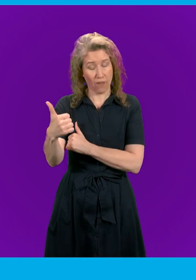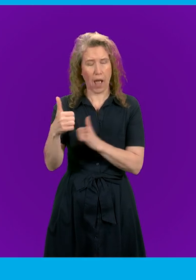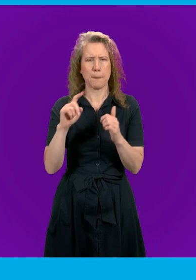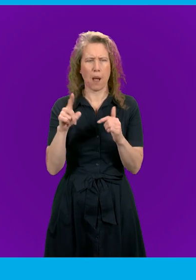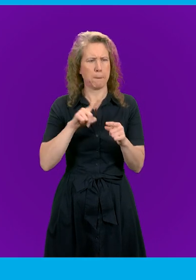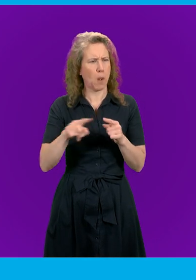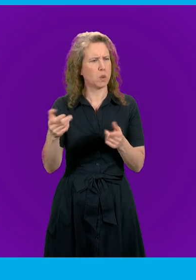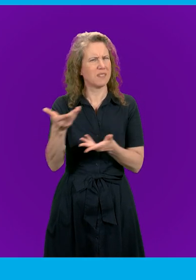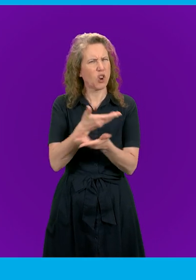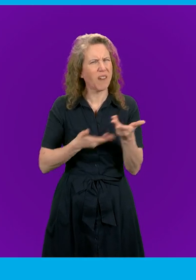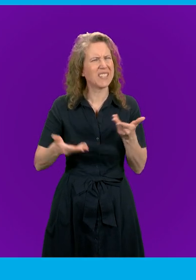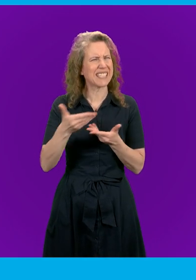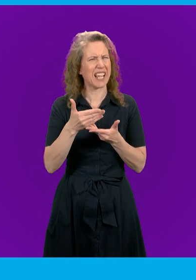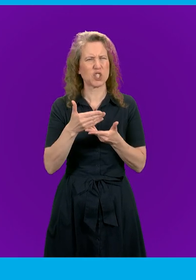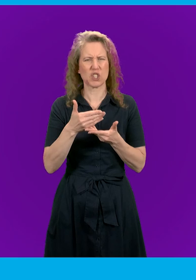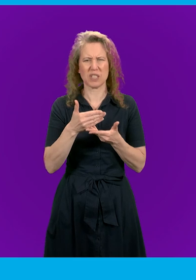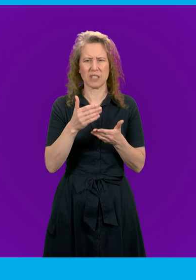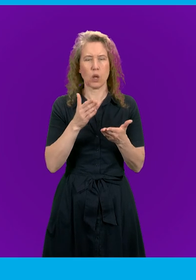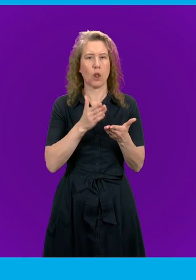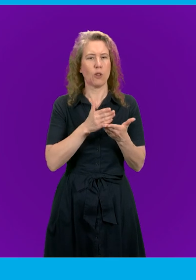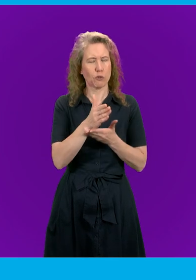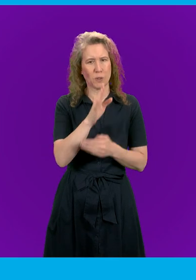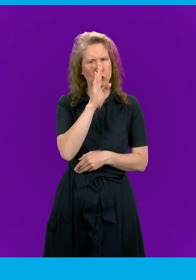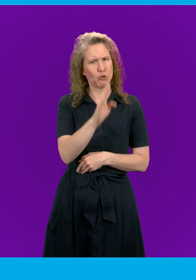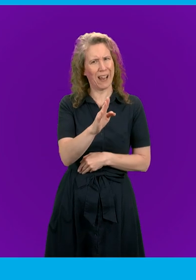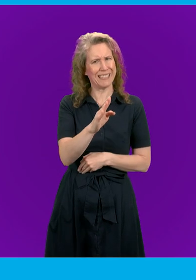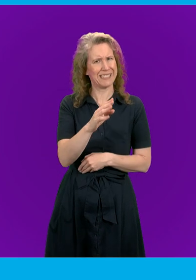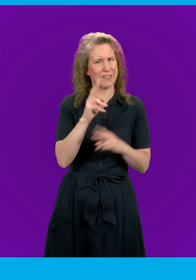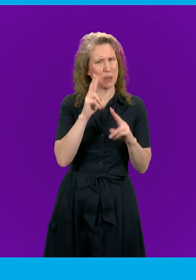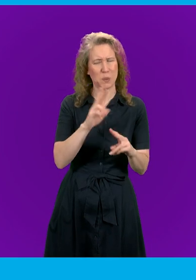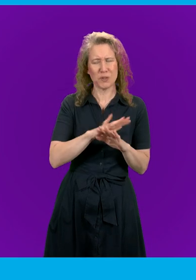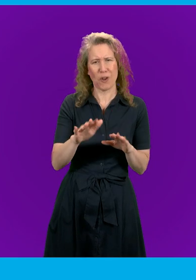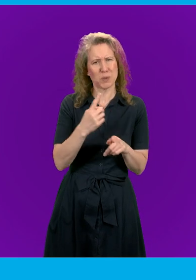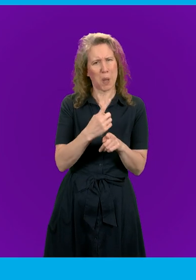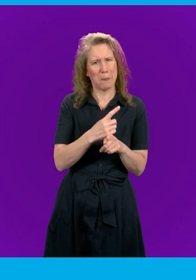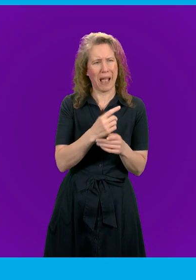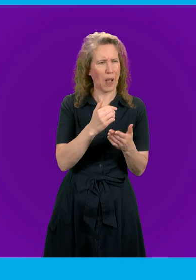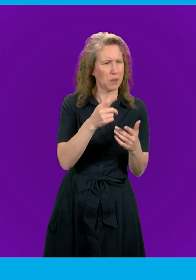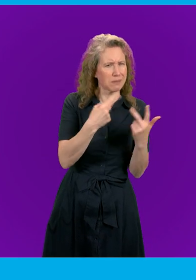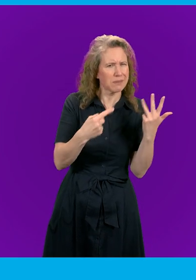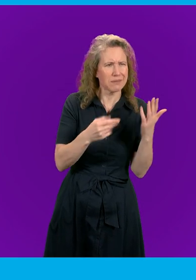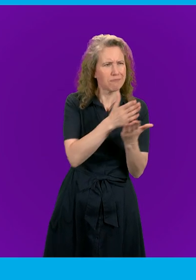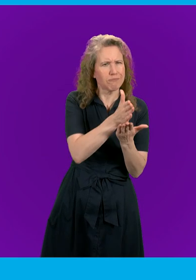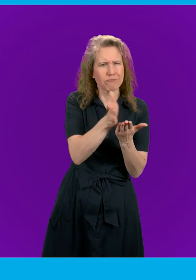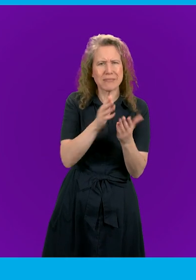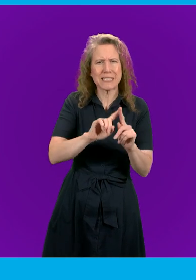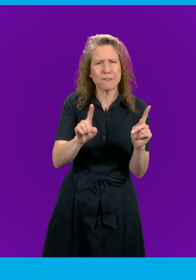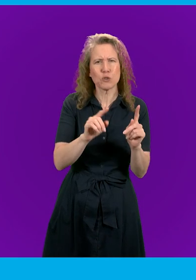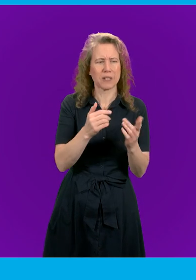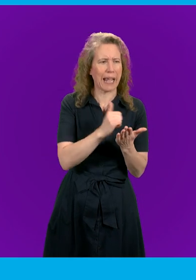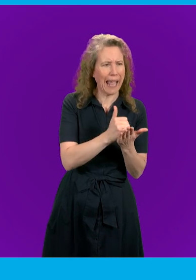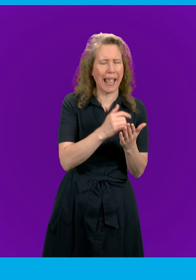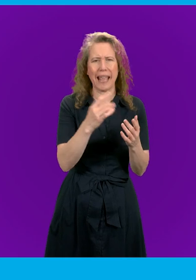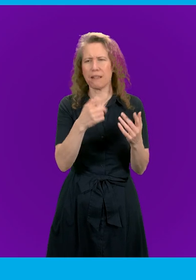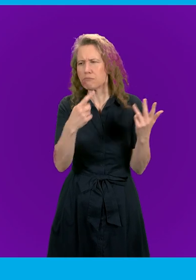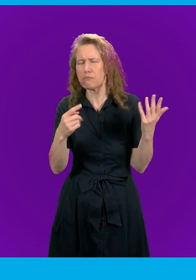of the conversations seem through a heterosexual lens, which would afford young people, and I think that